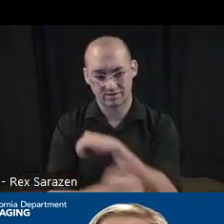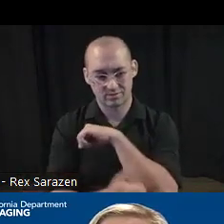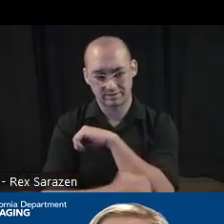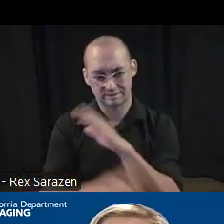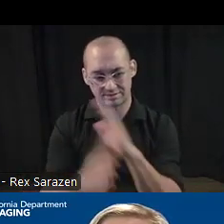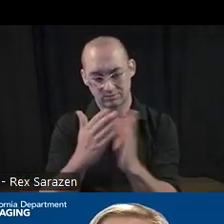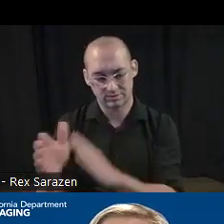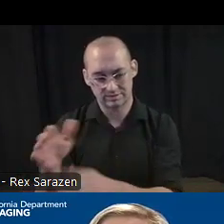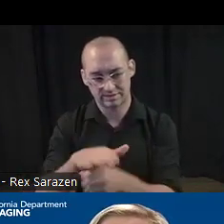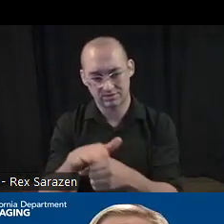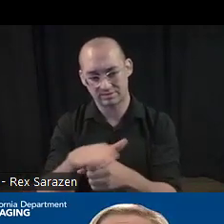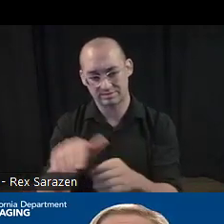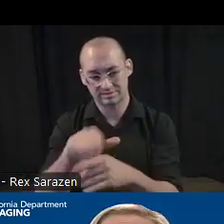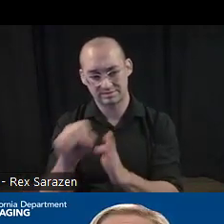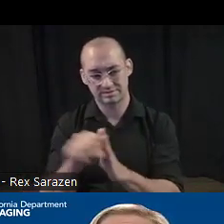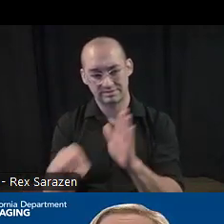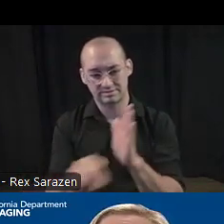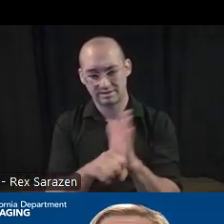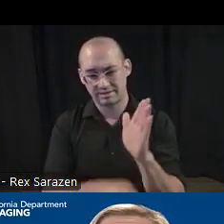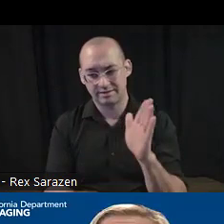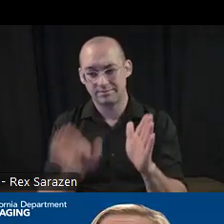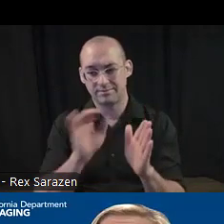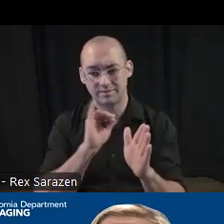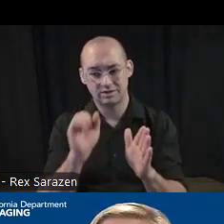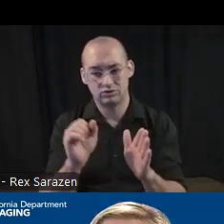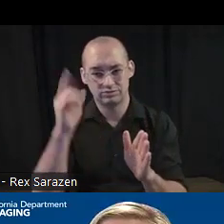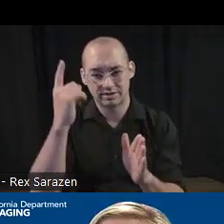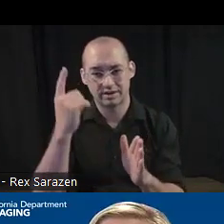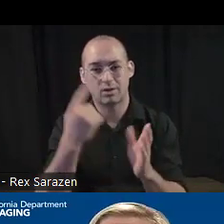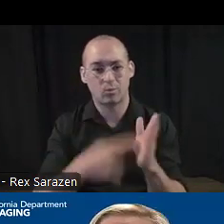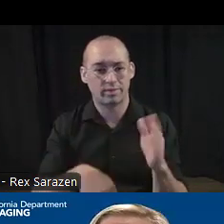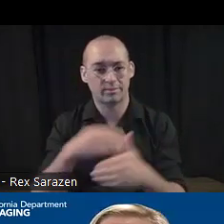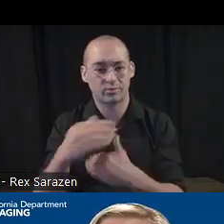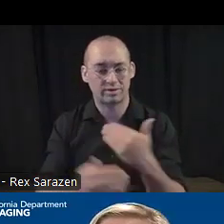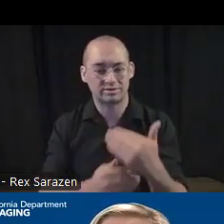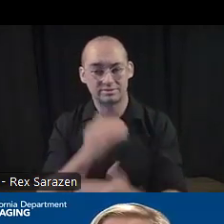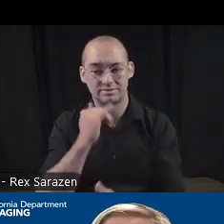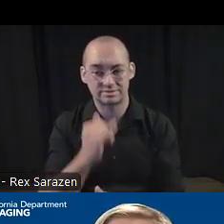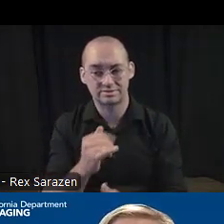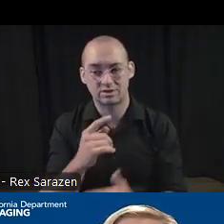communities and regions across our state understand what the process is and what their part and role is in